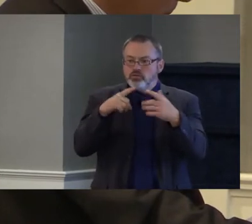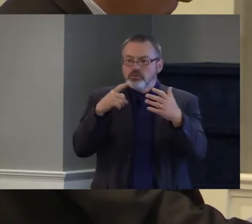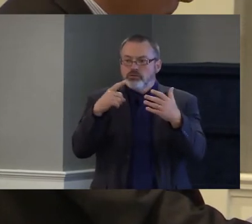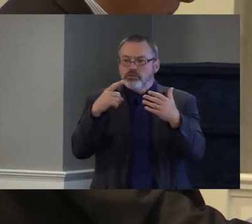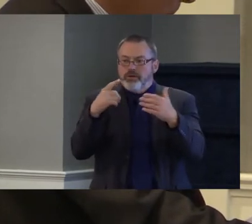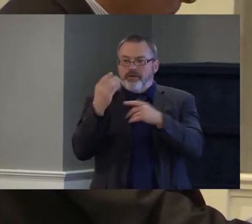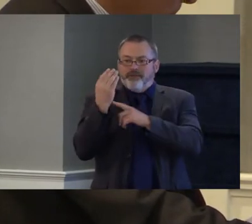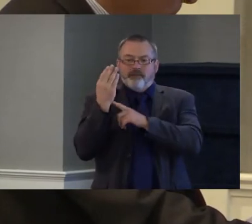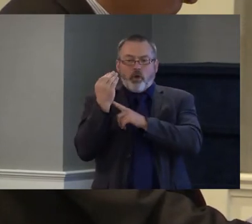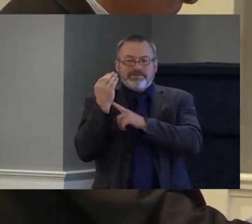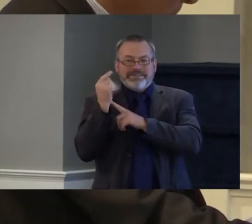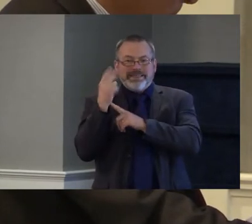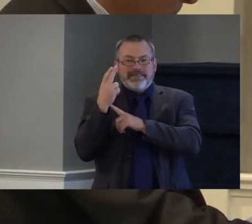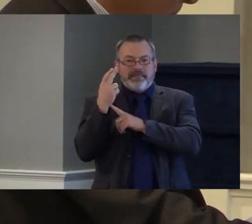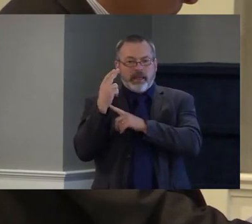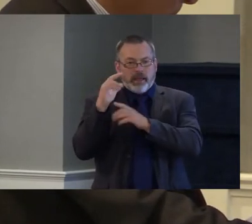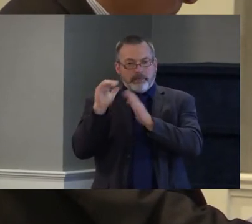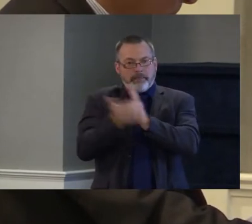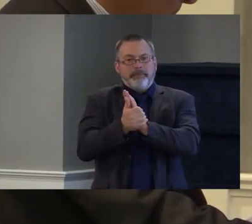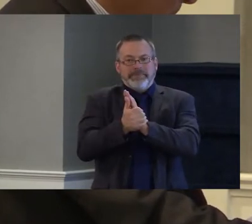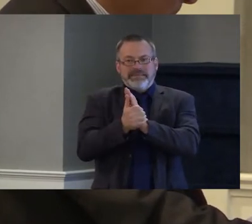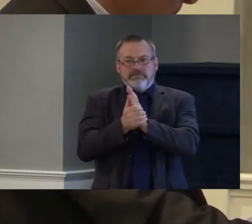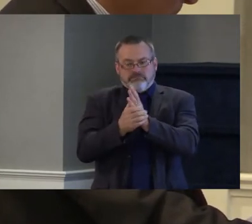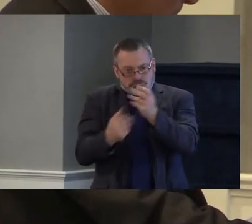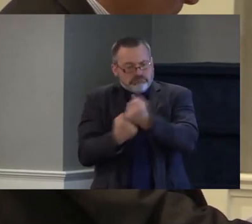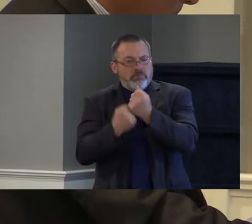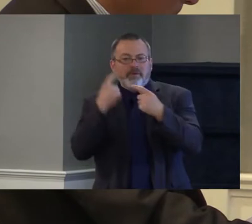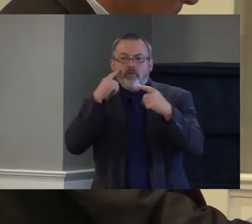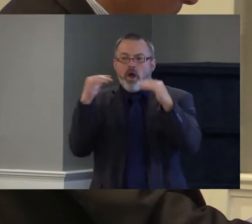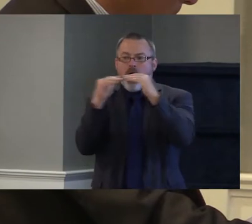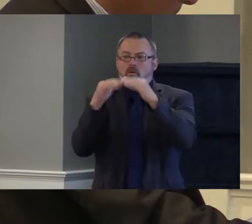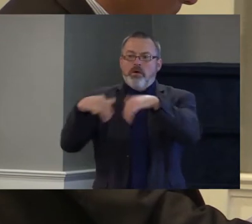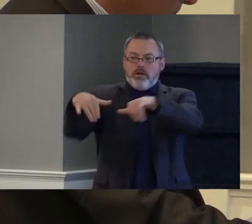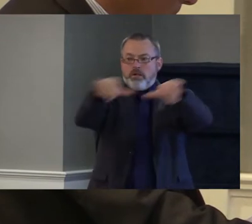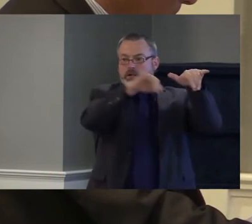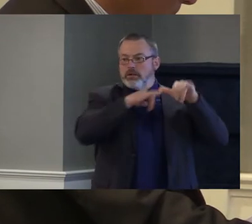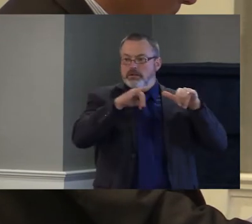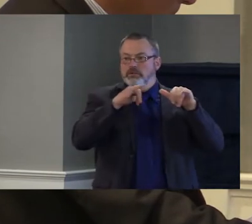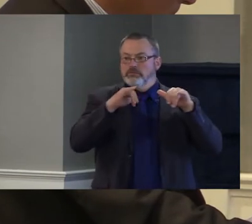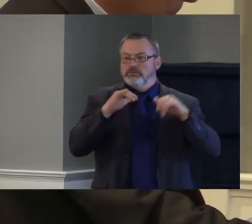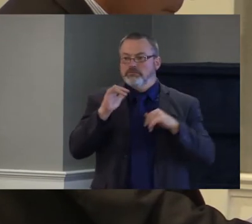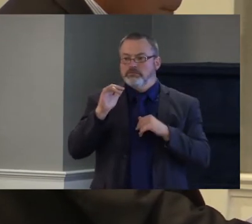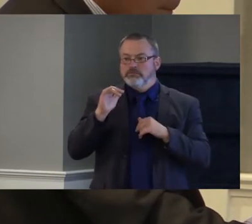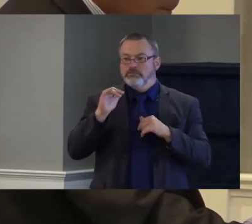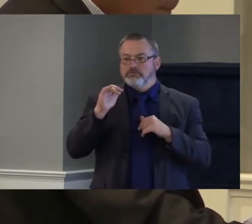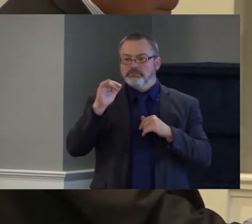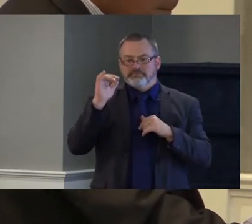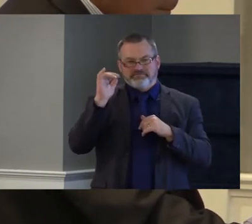to address the major areas of discrimination faced day to day by people with disabilities.